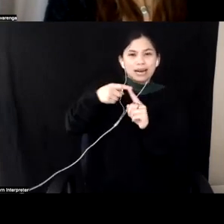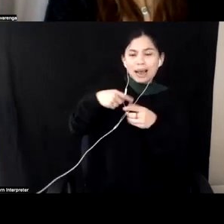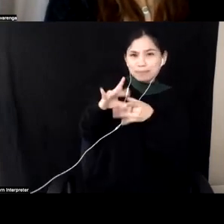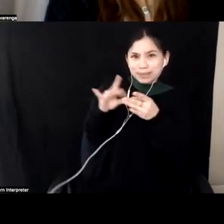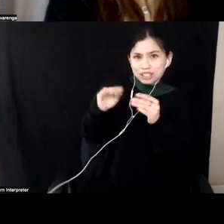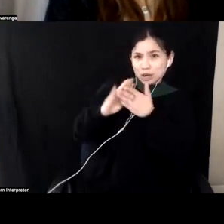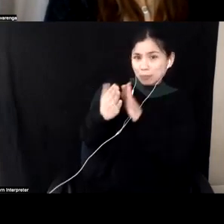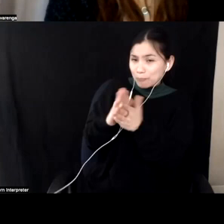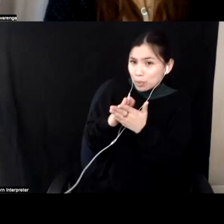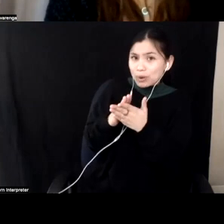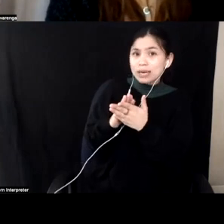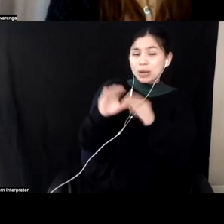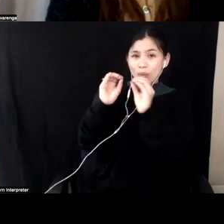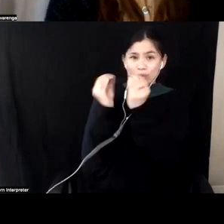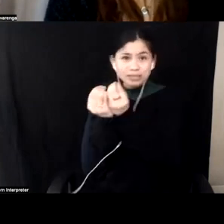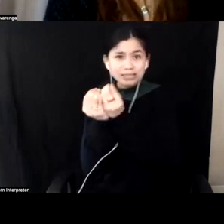do not